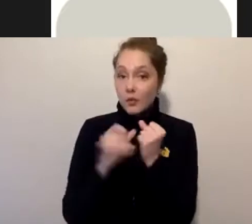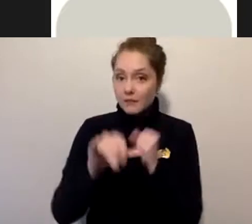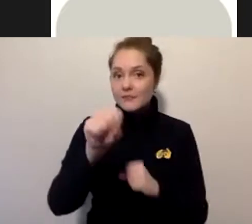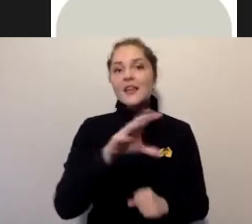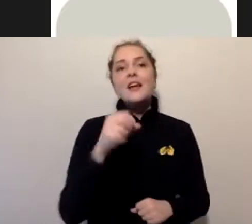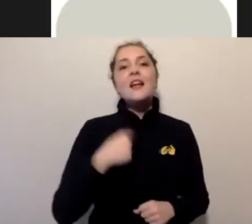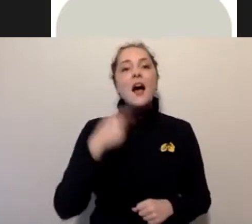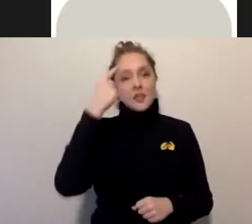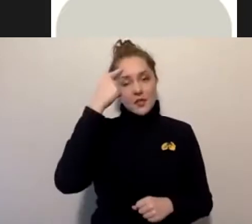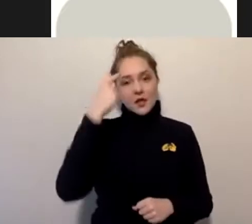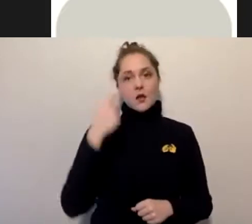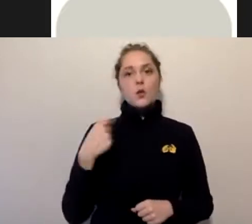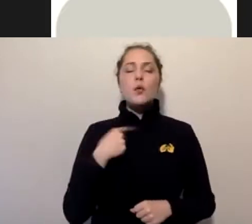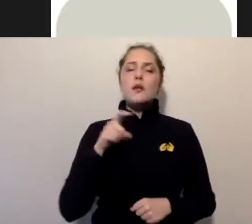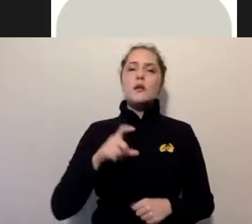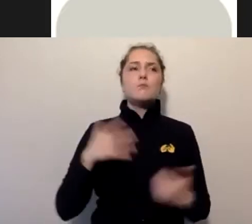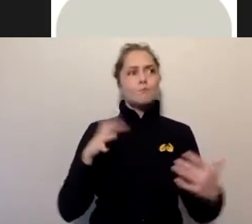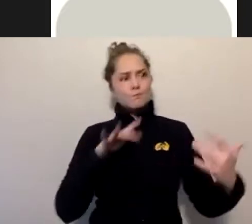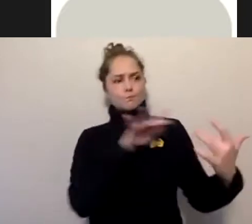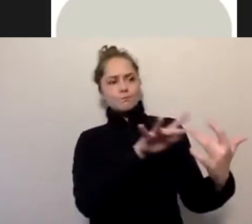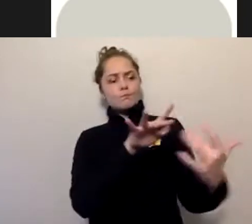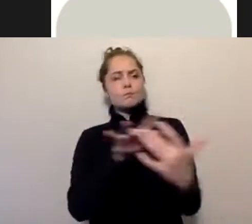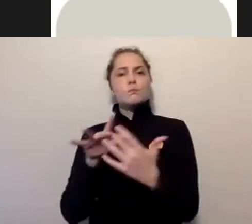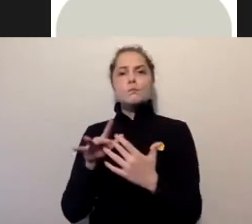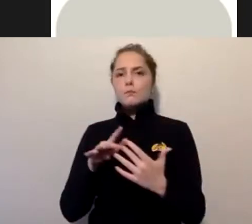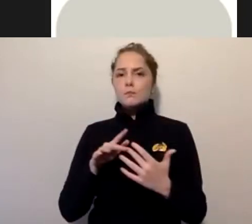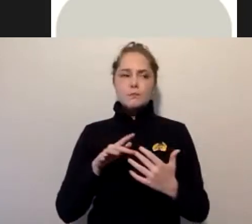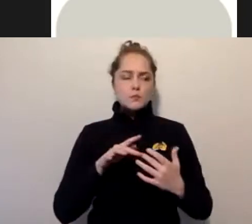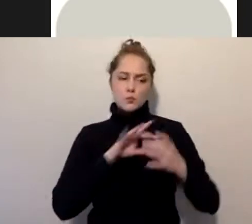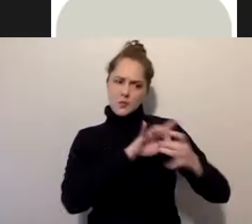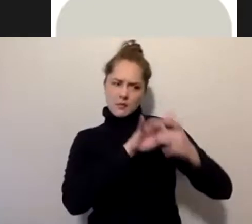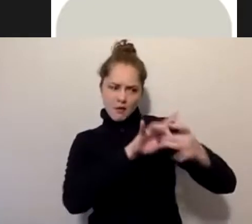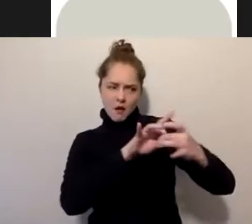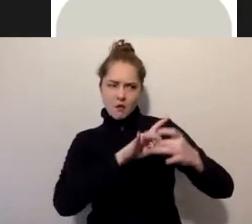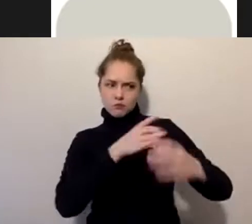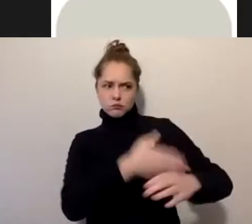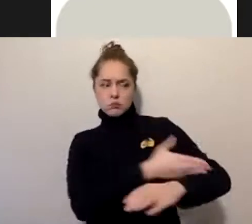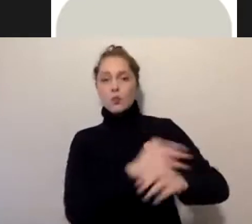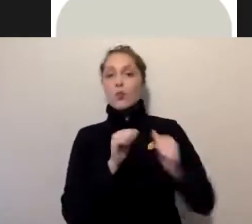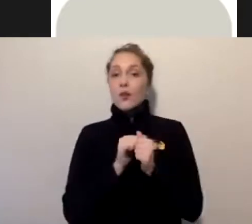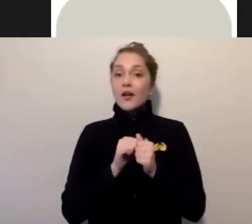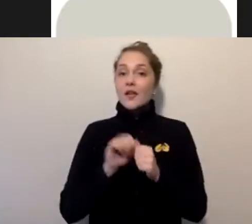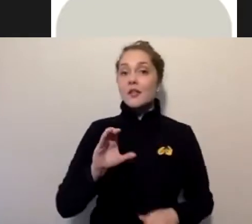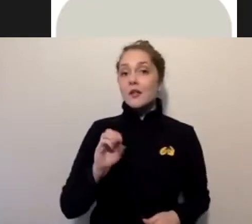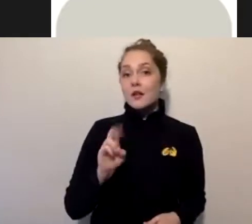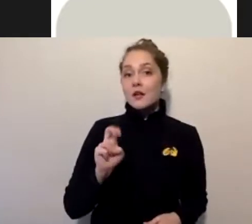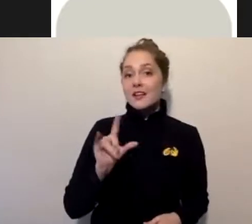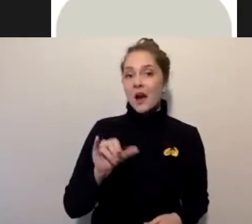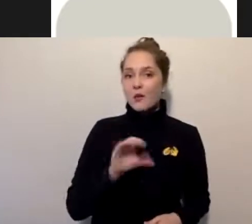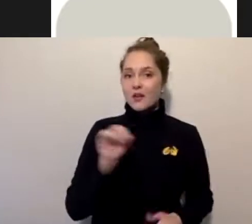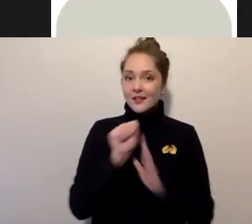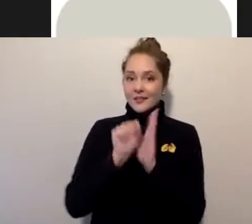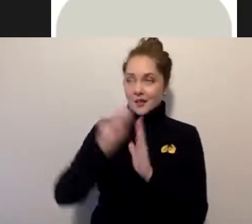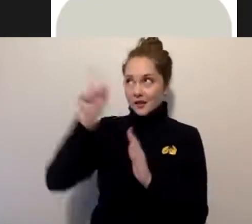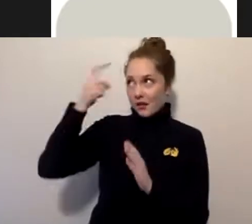need to reach out and strengthen relationships with our county and our state officials.